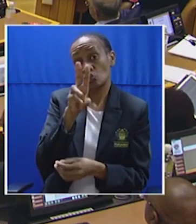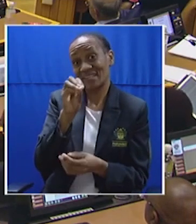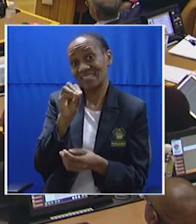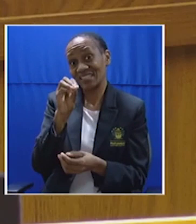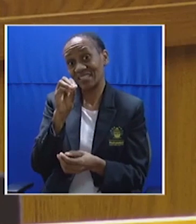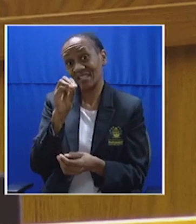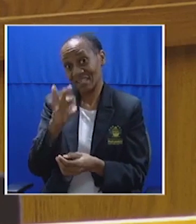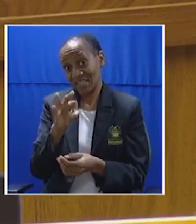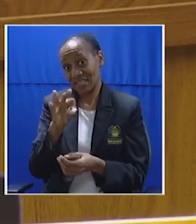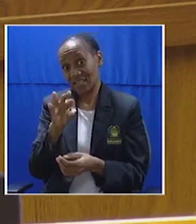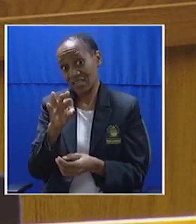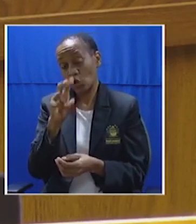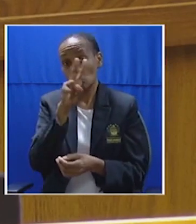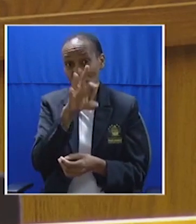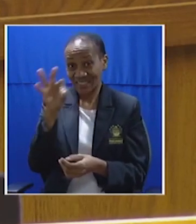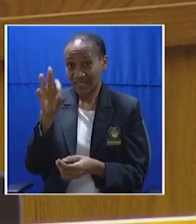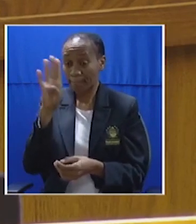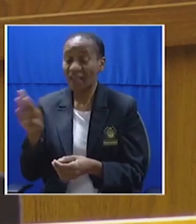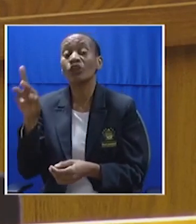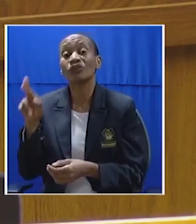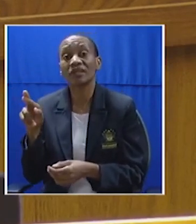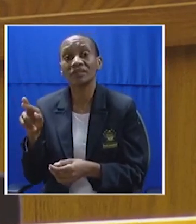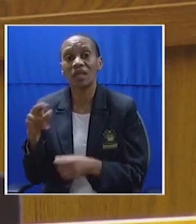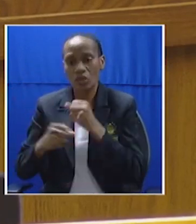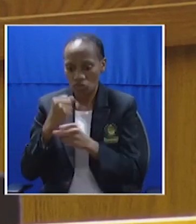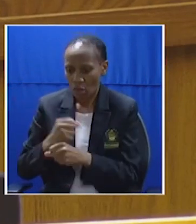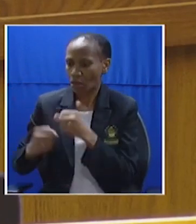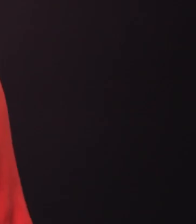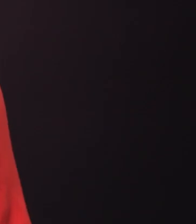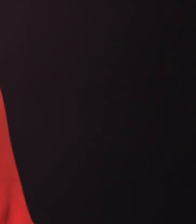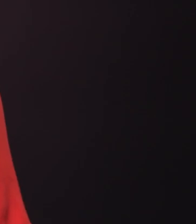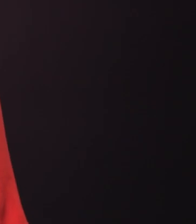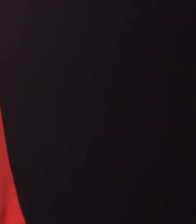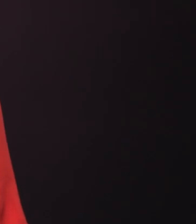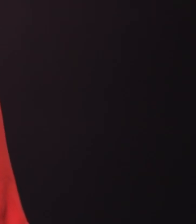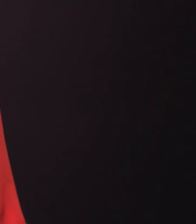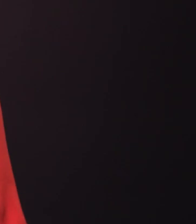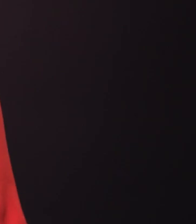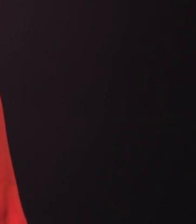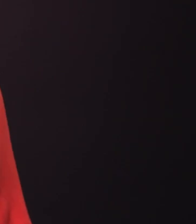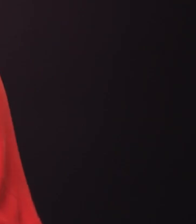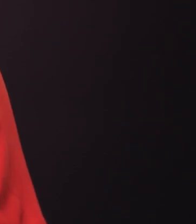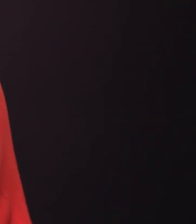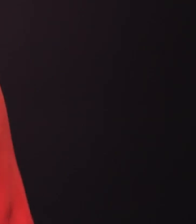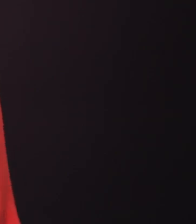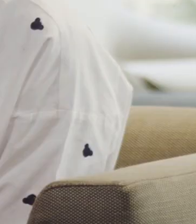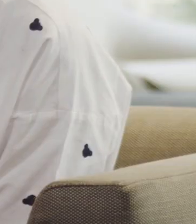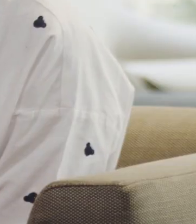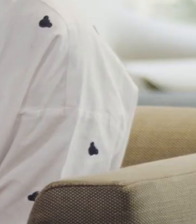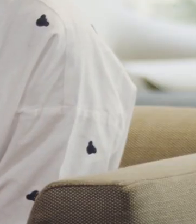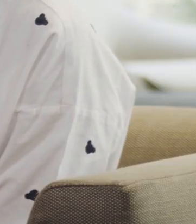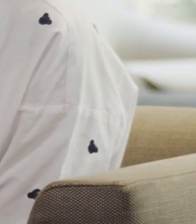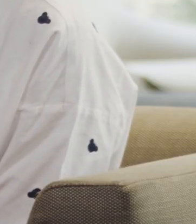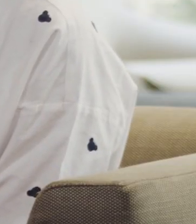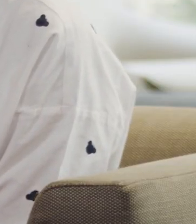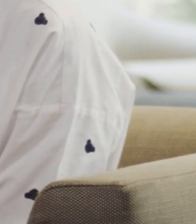year to financially support Eskom during its reconfiguration. We spoke to an expert to help us unpack what all of this means. I